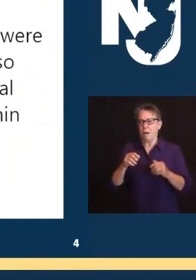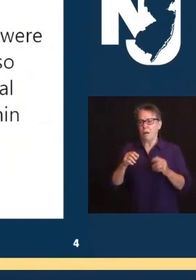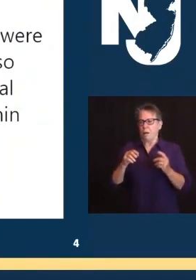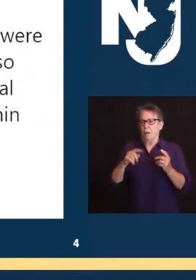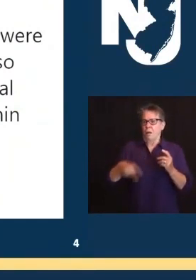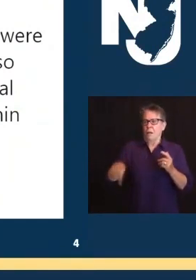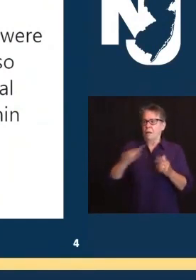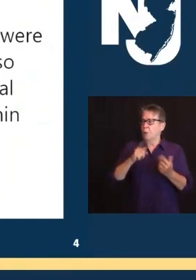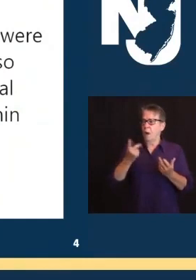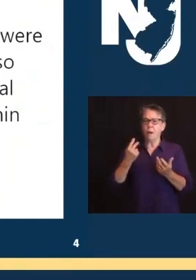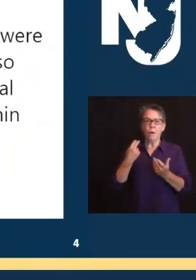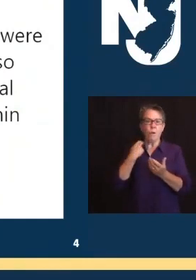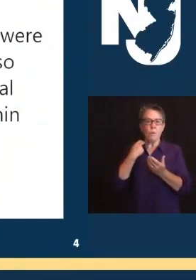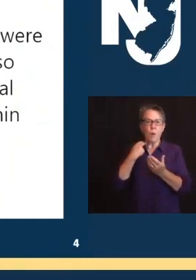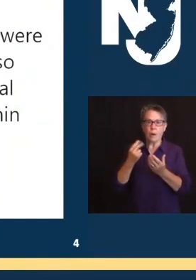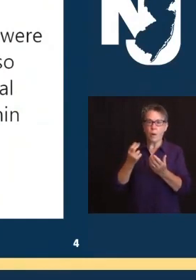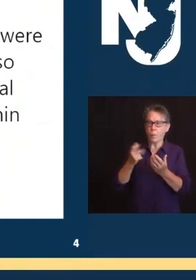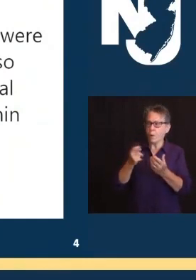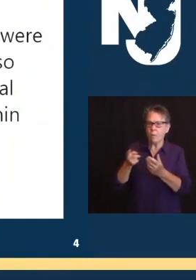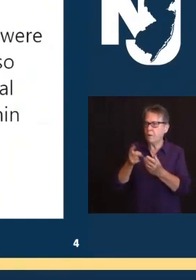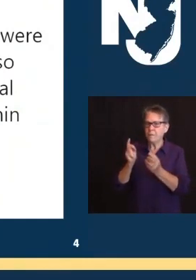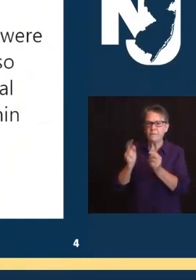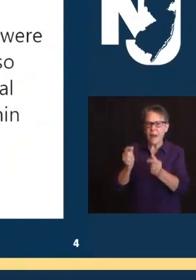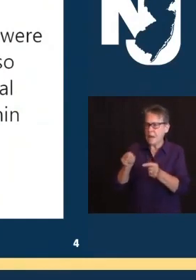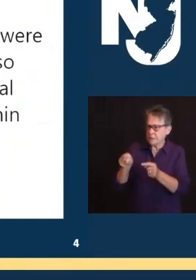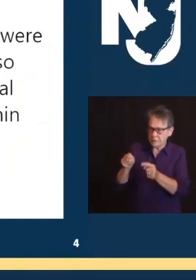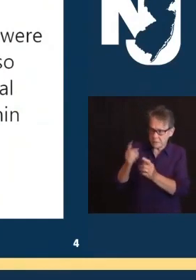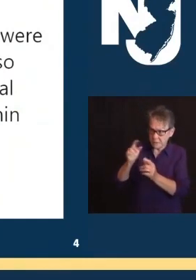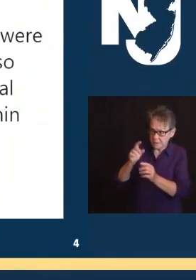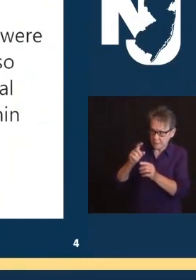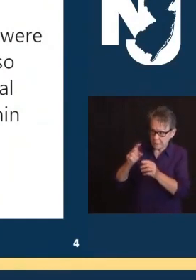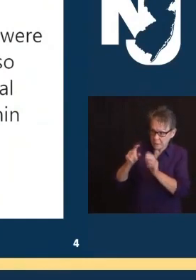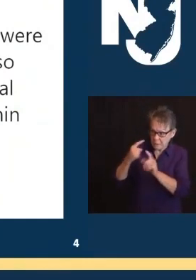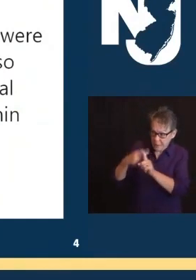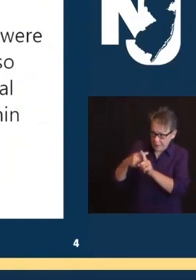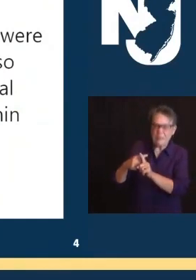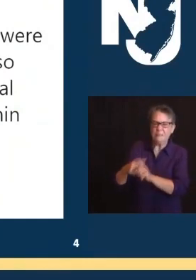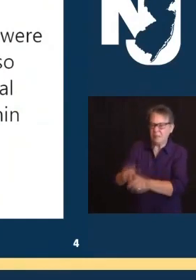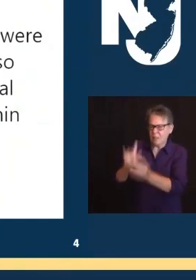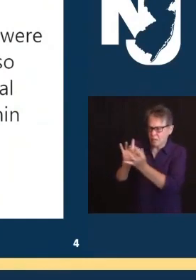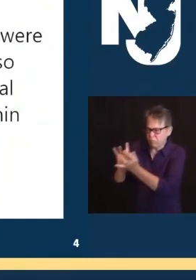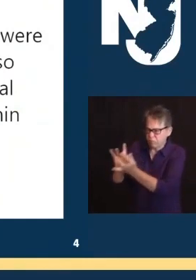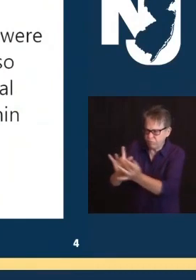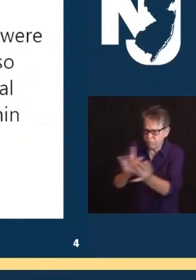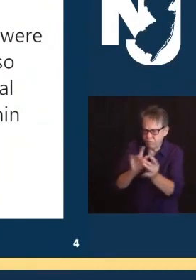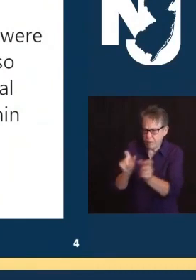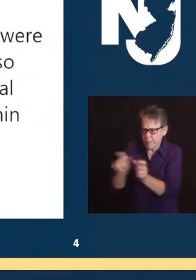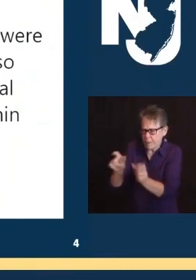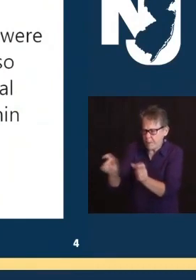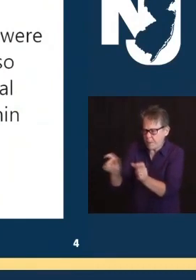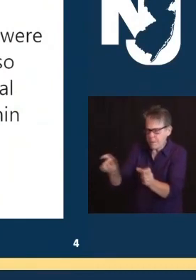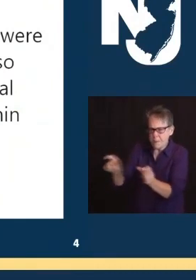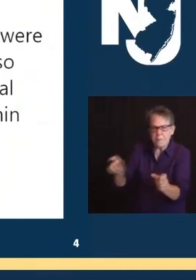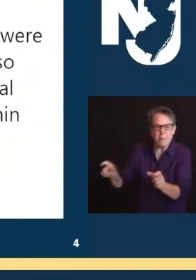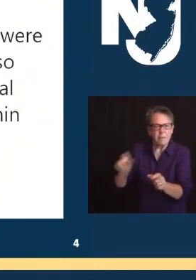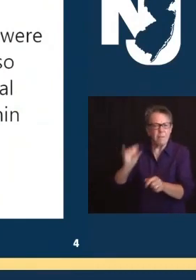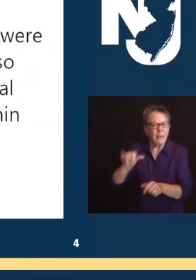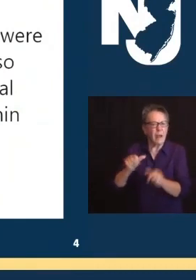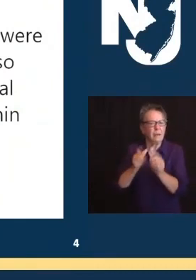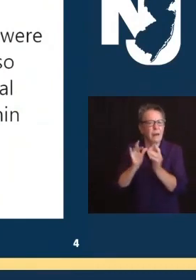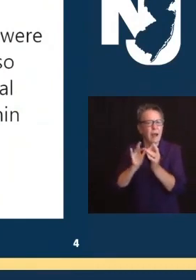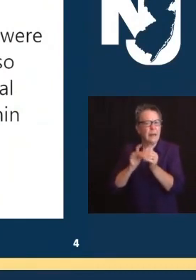this flare-up. And you can see Ravi's post there. And that's a heavy dose of a couple of things that we've been talking about